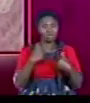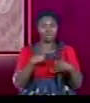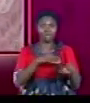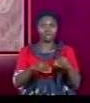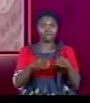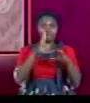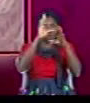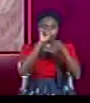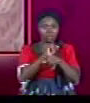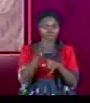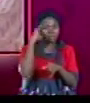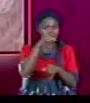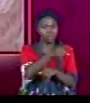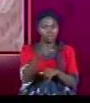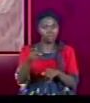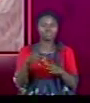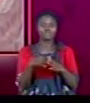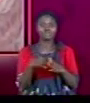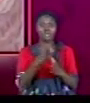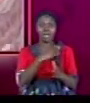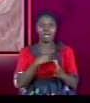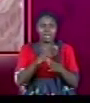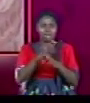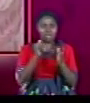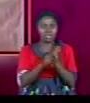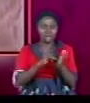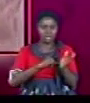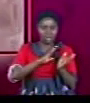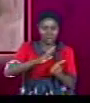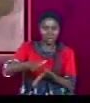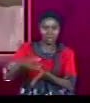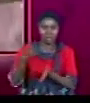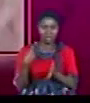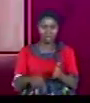leave the crutch and begin to walk with my two legs. So